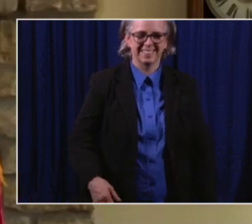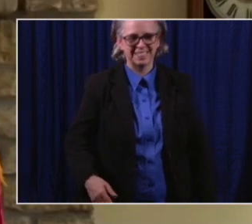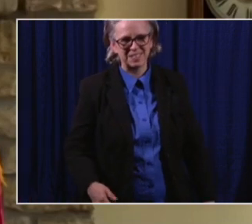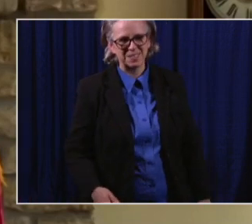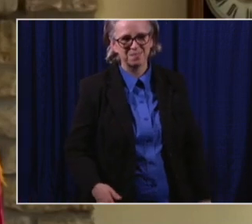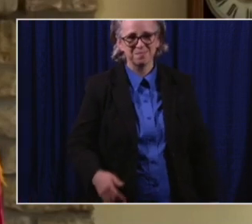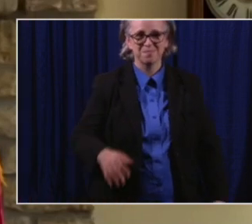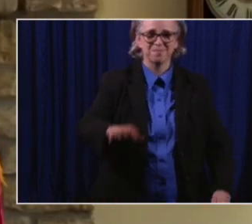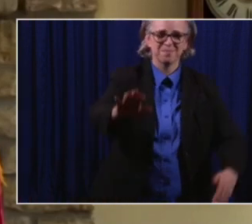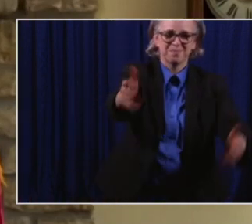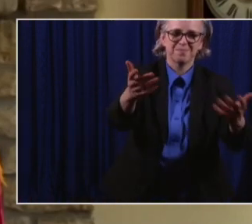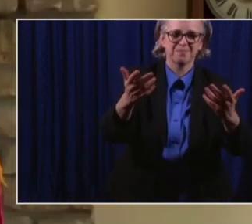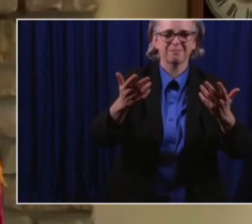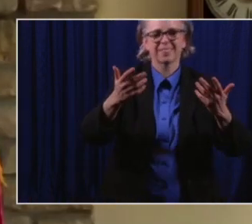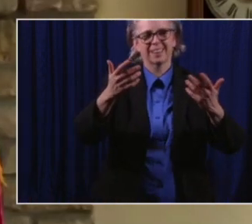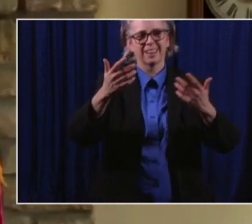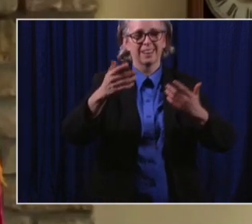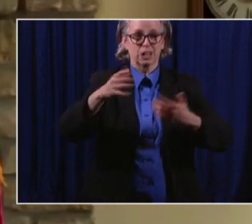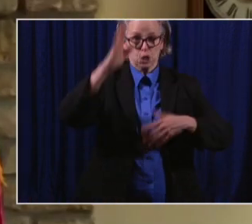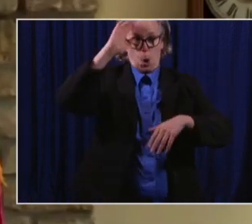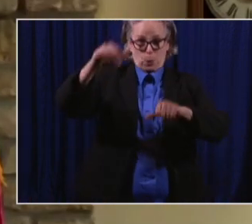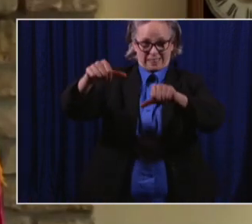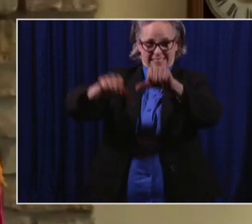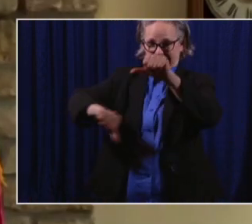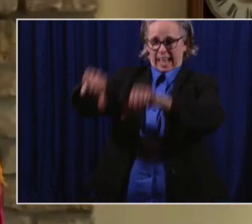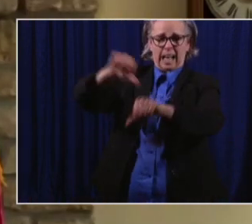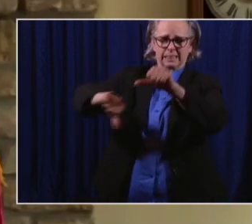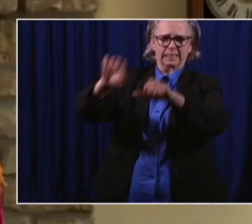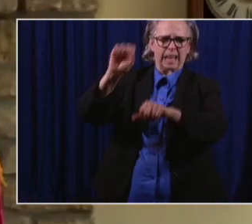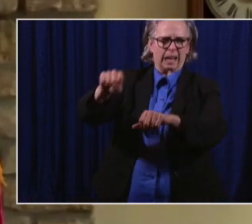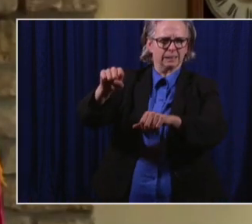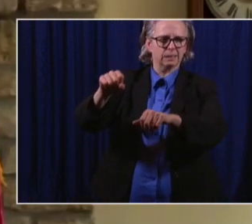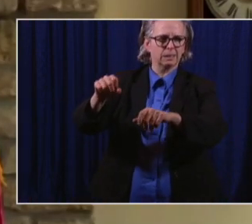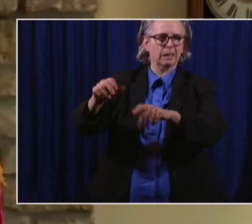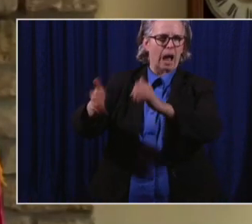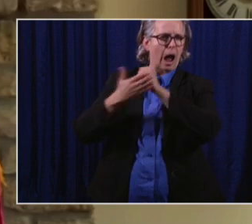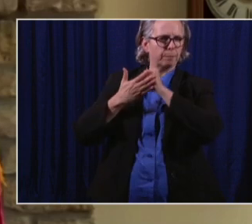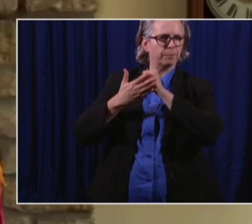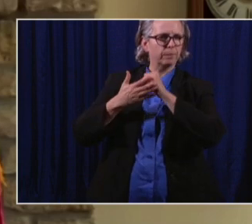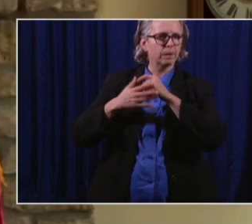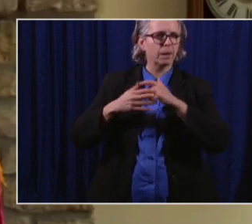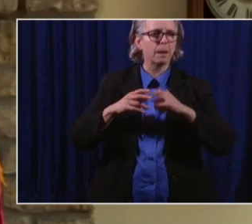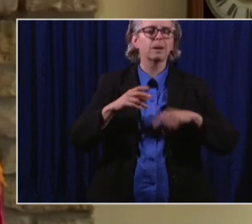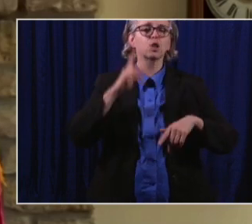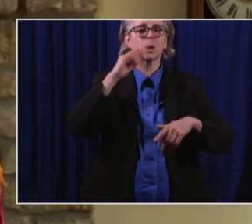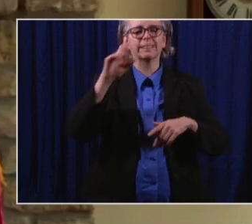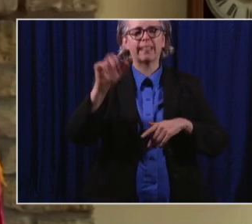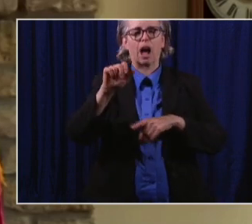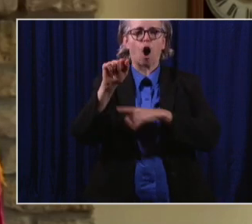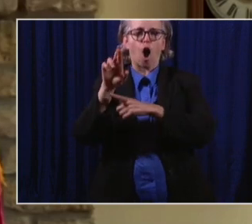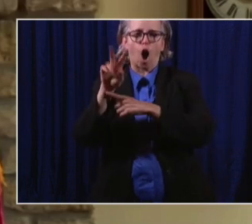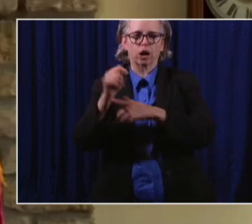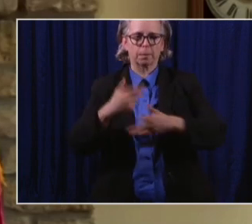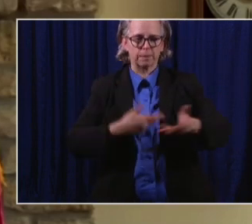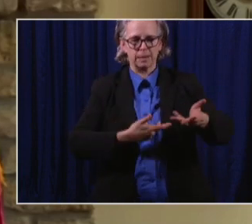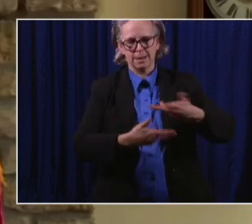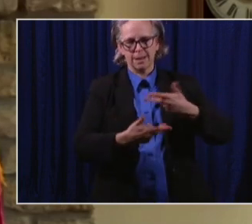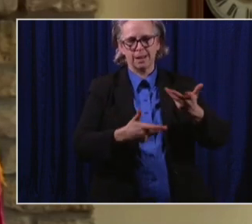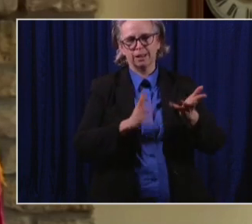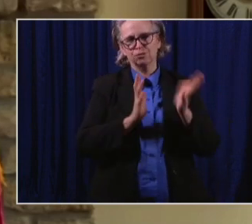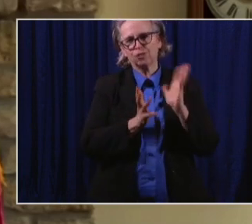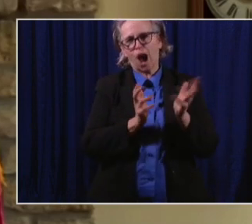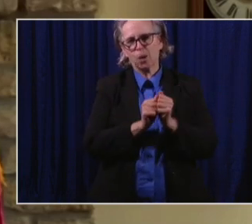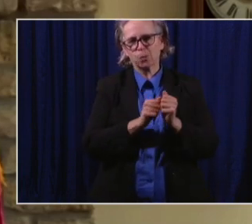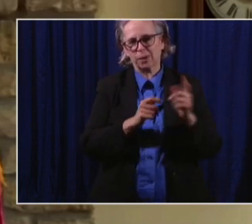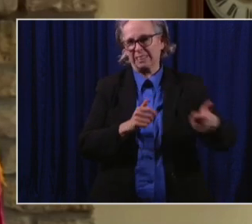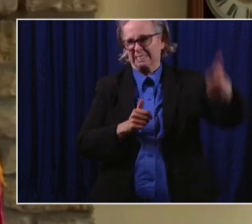science. But we try to go by the science, and the science is pretty basic. The science is outside is generally